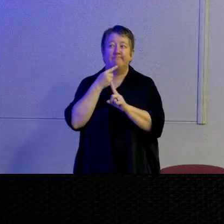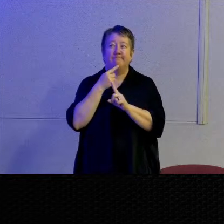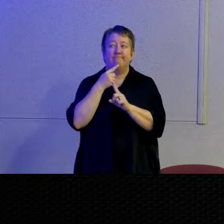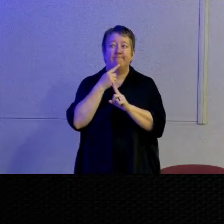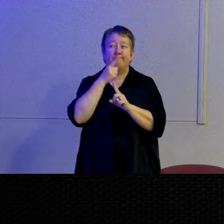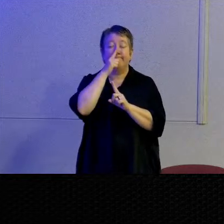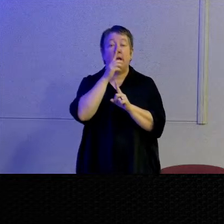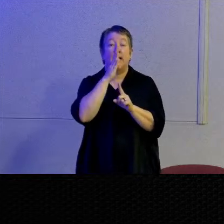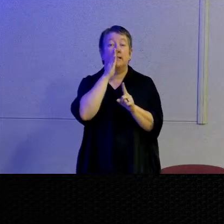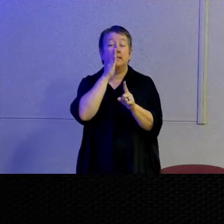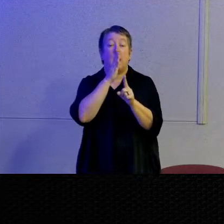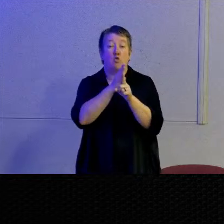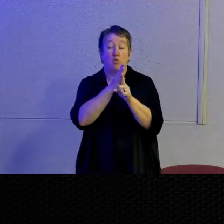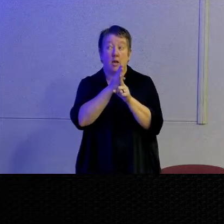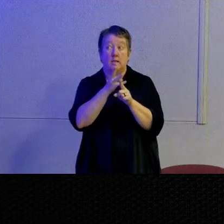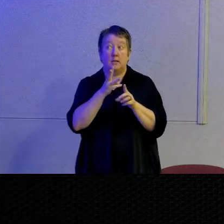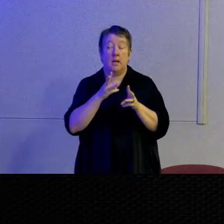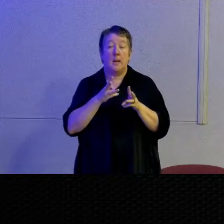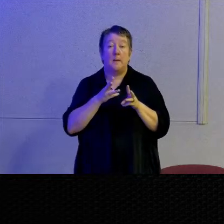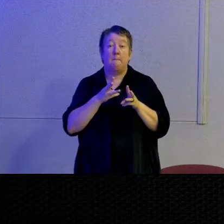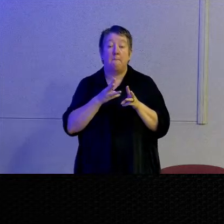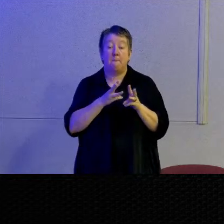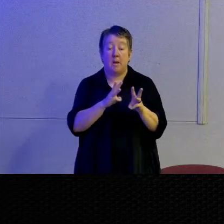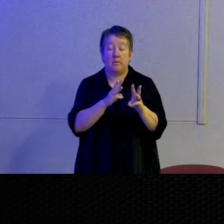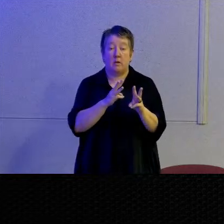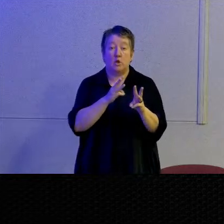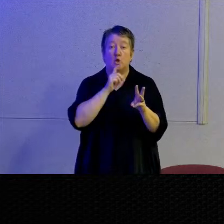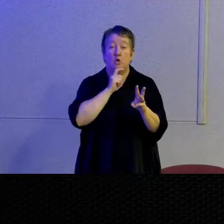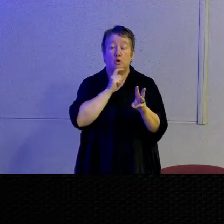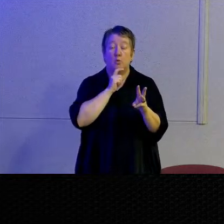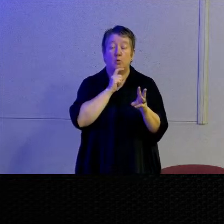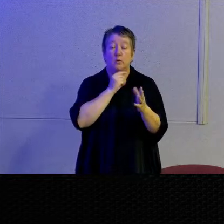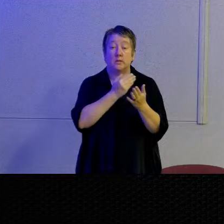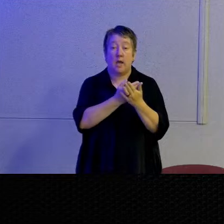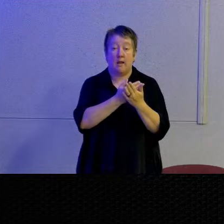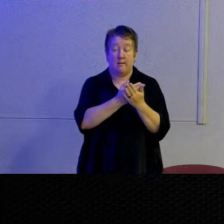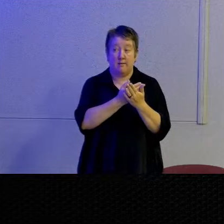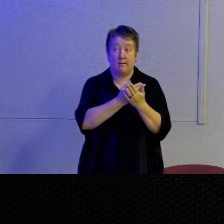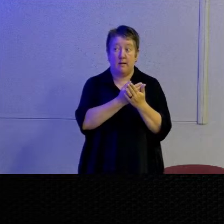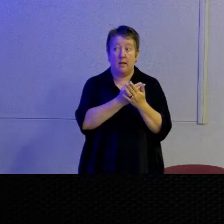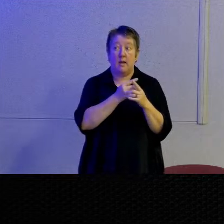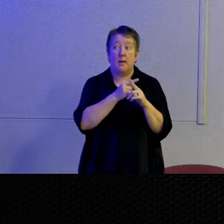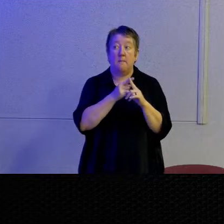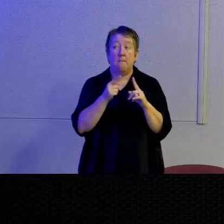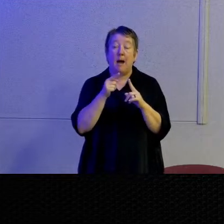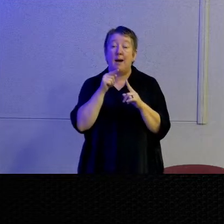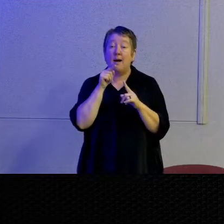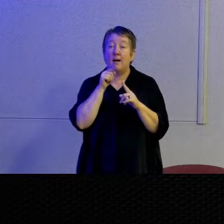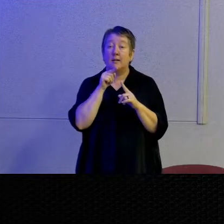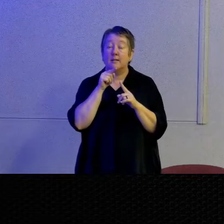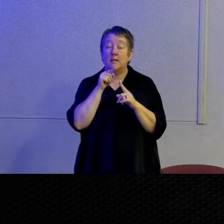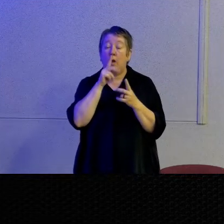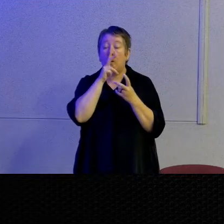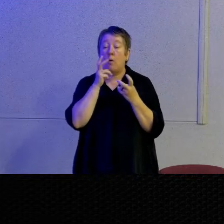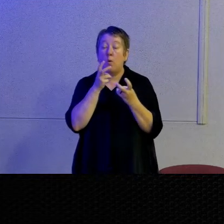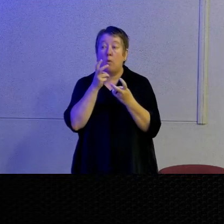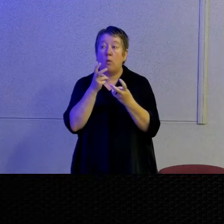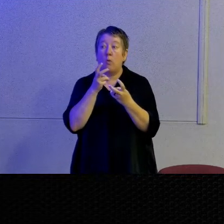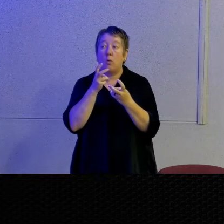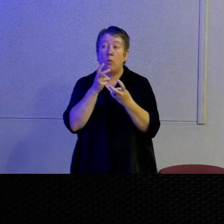method may be used, look for new particles. But indirect methods, look for their indirect